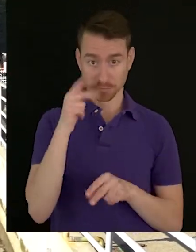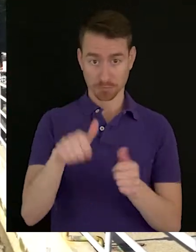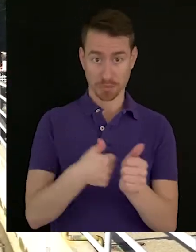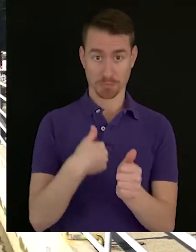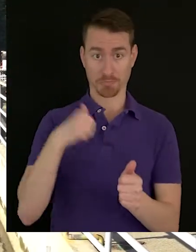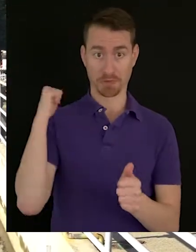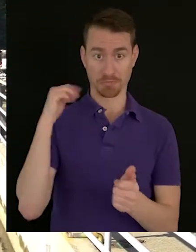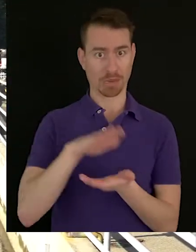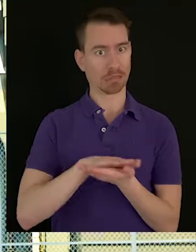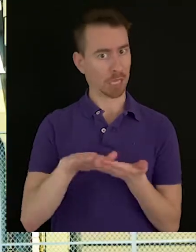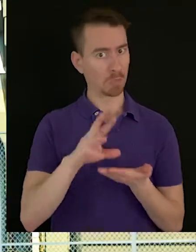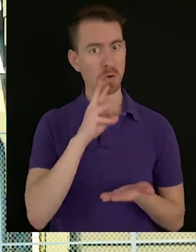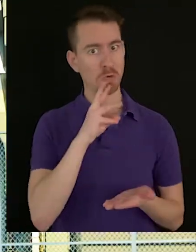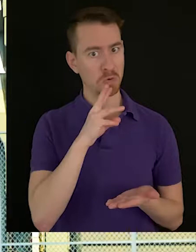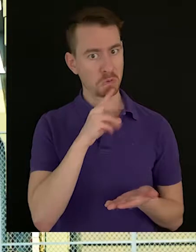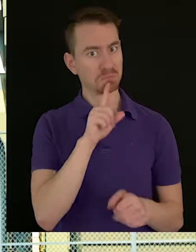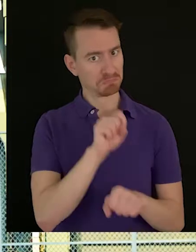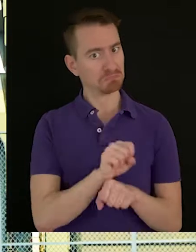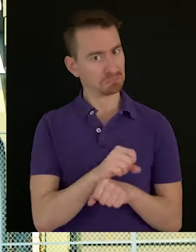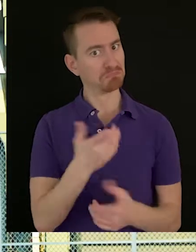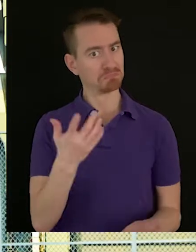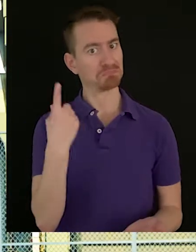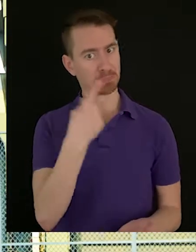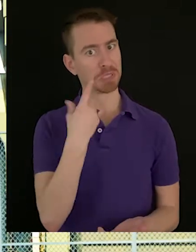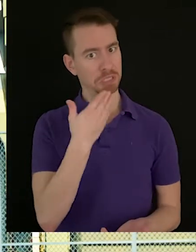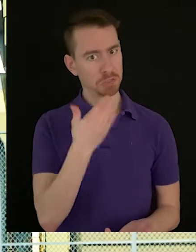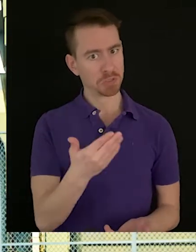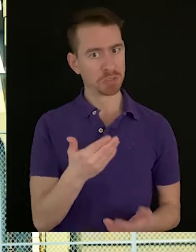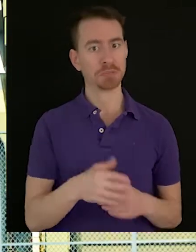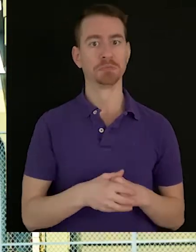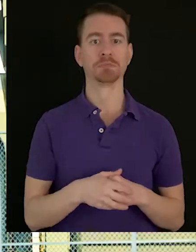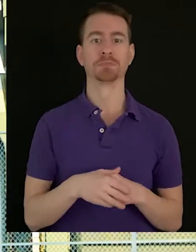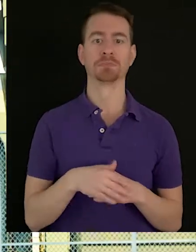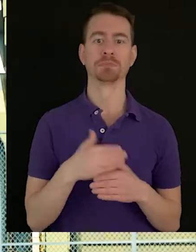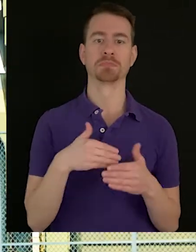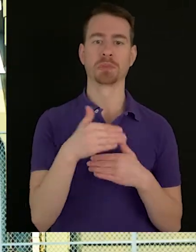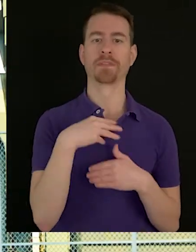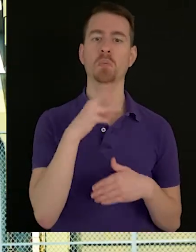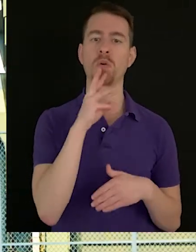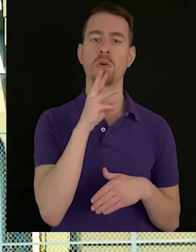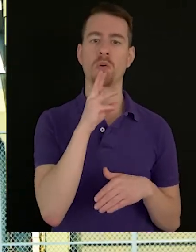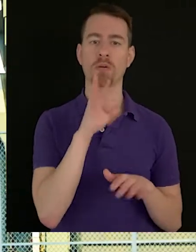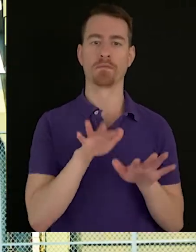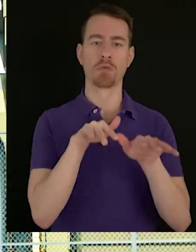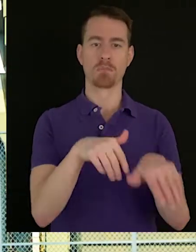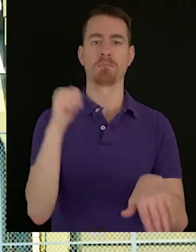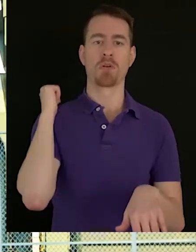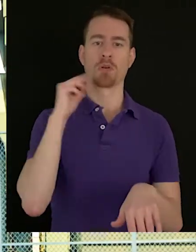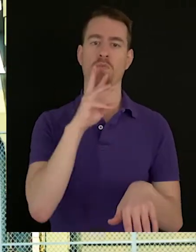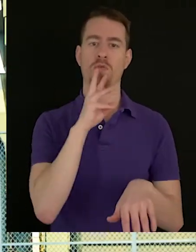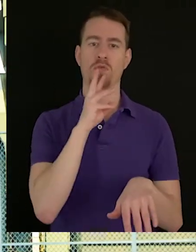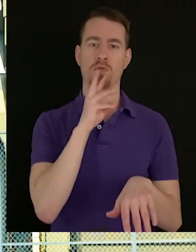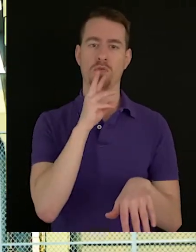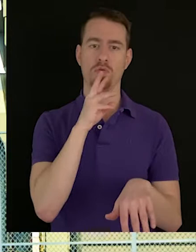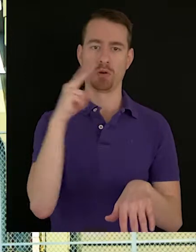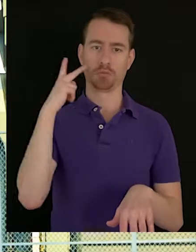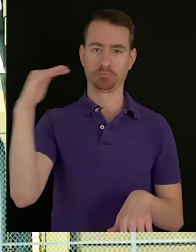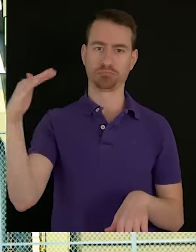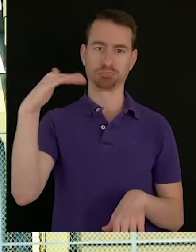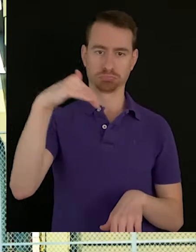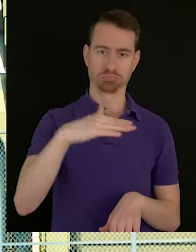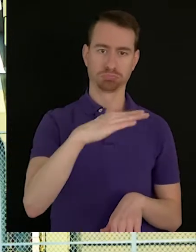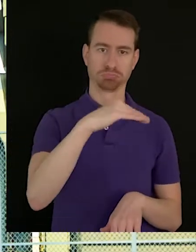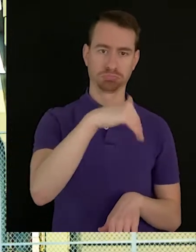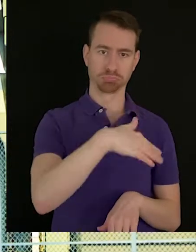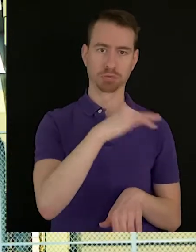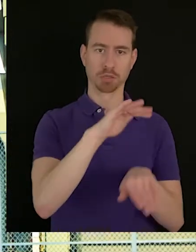we've removed the trash, organics, and bacteria, and many of the chemicals in the water. There might be a small amount of pathogens that have slipped through to the